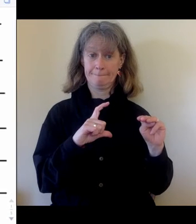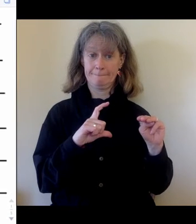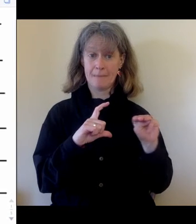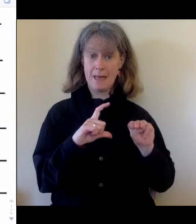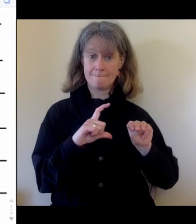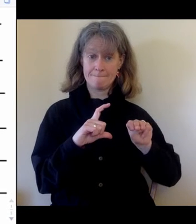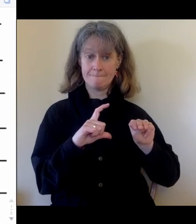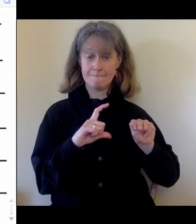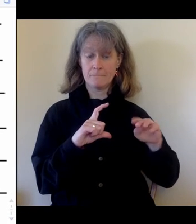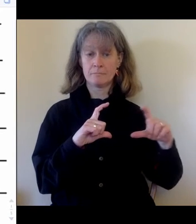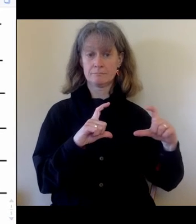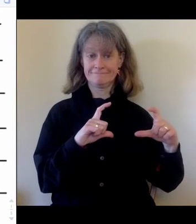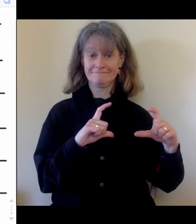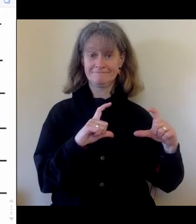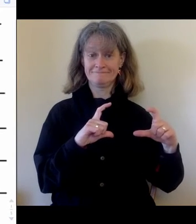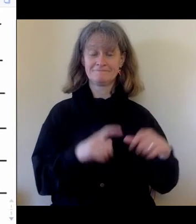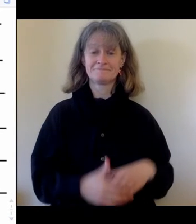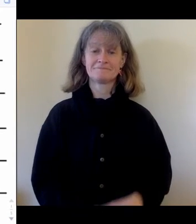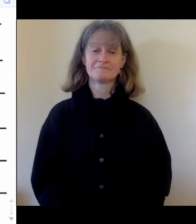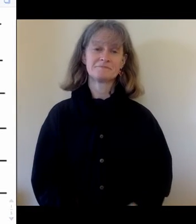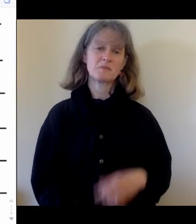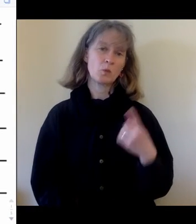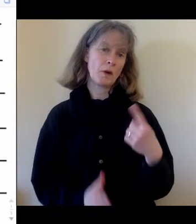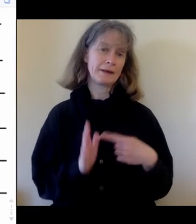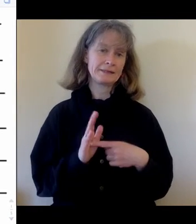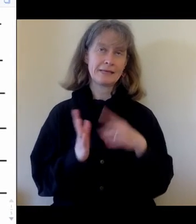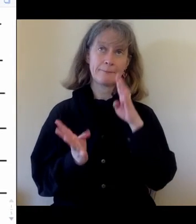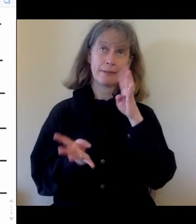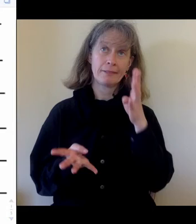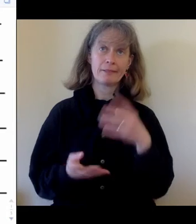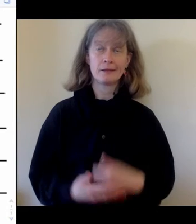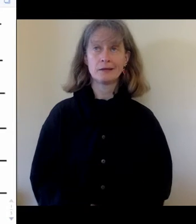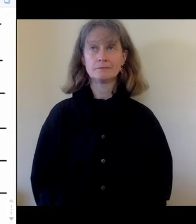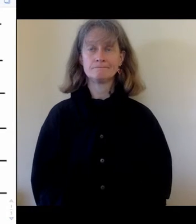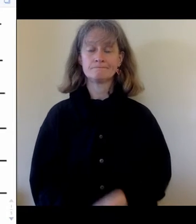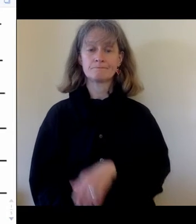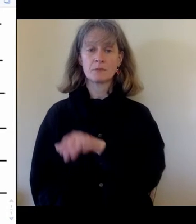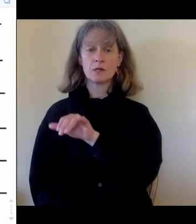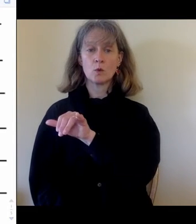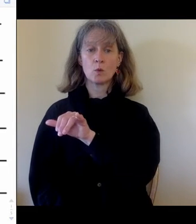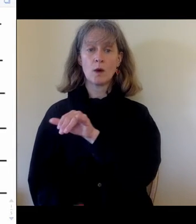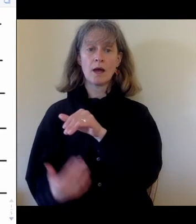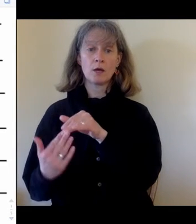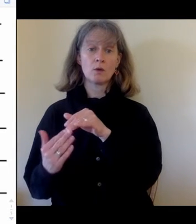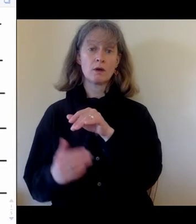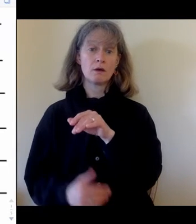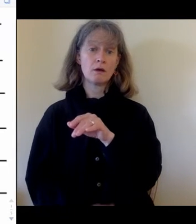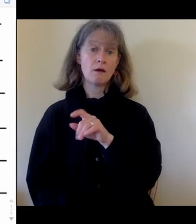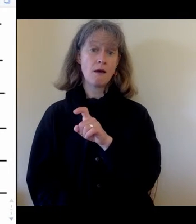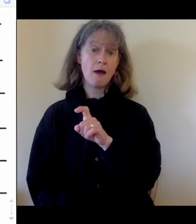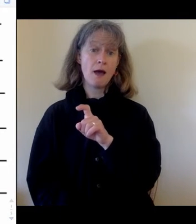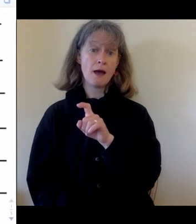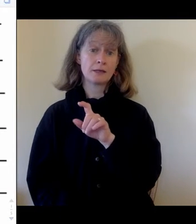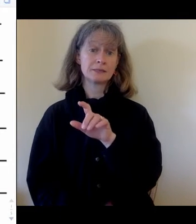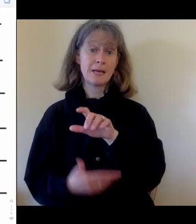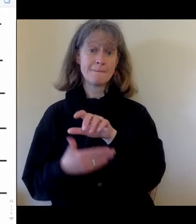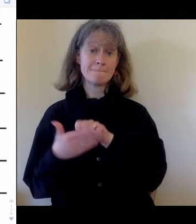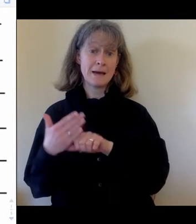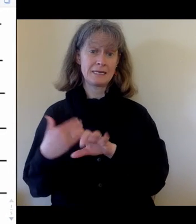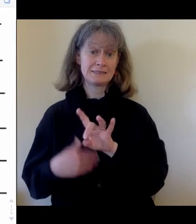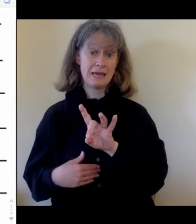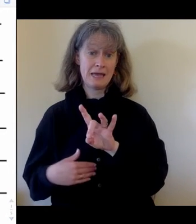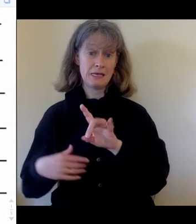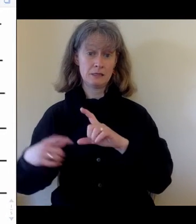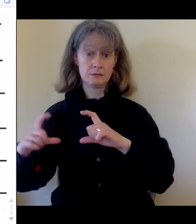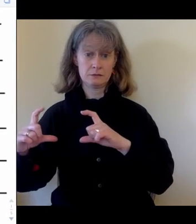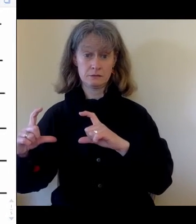So for example, you might have y equals x minus 8,